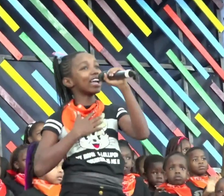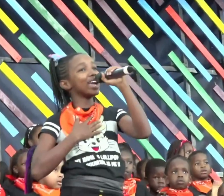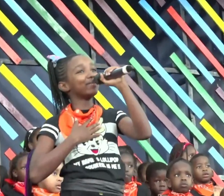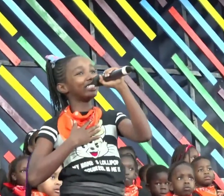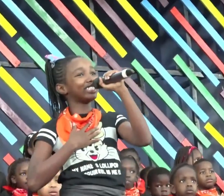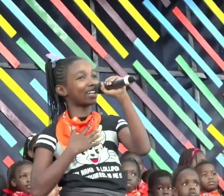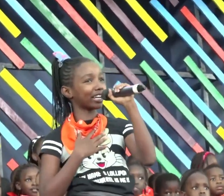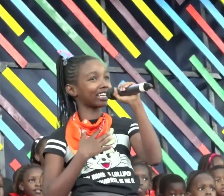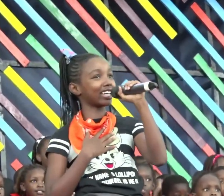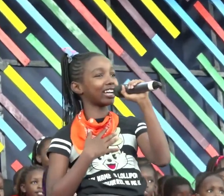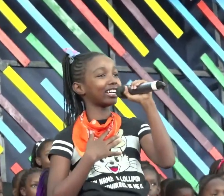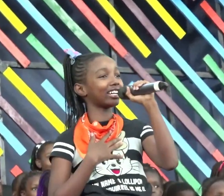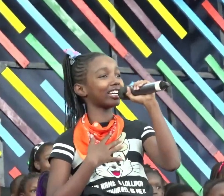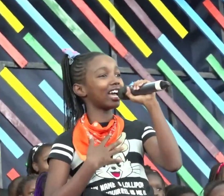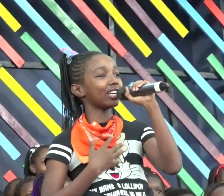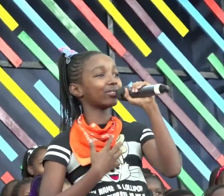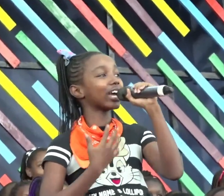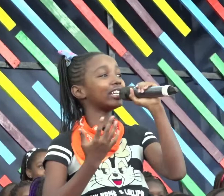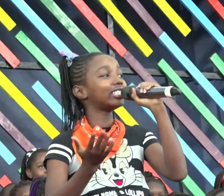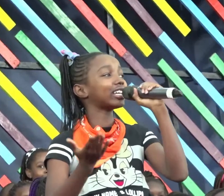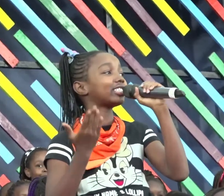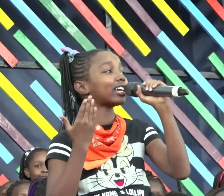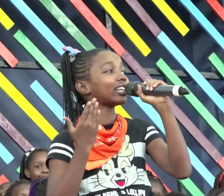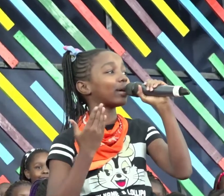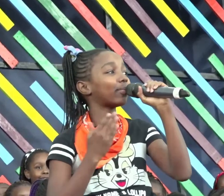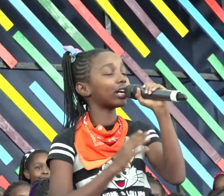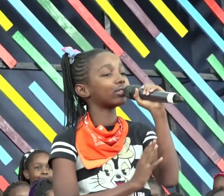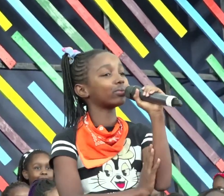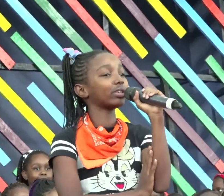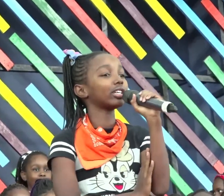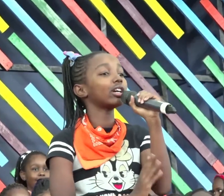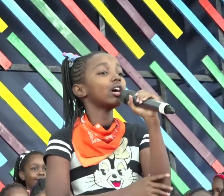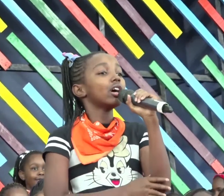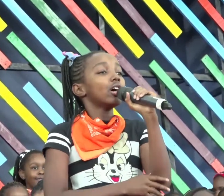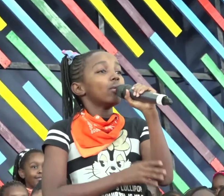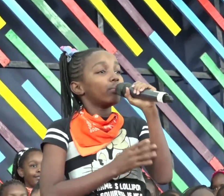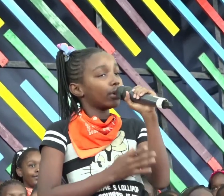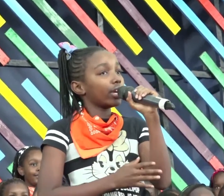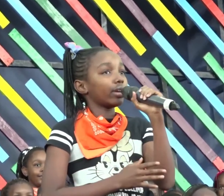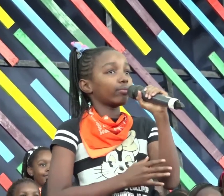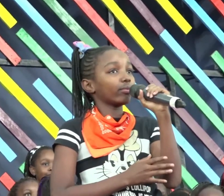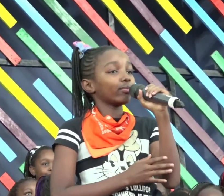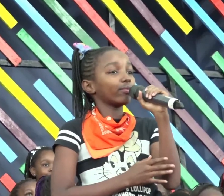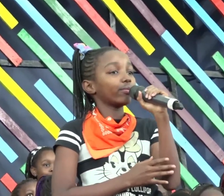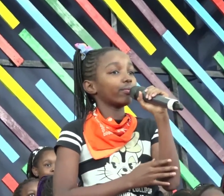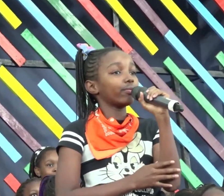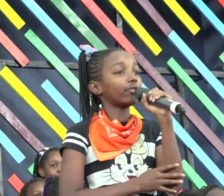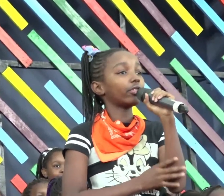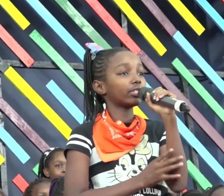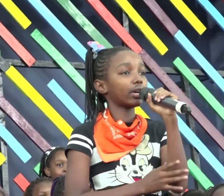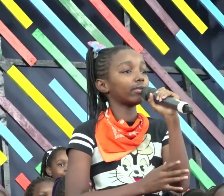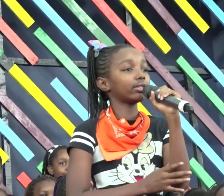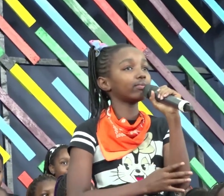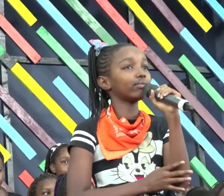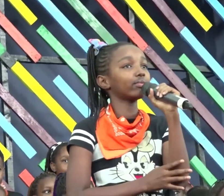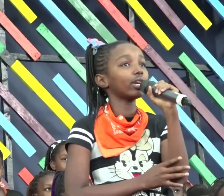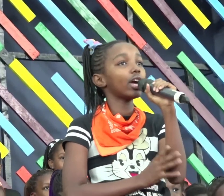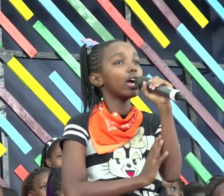My name is Sheena McKenna. So kindly just stand up as we pray for the